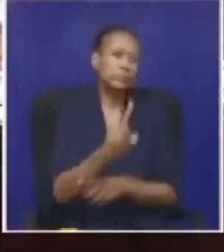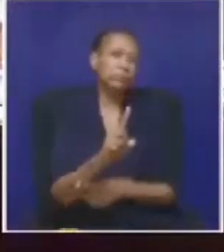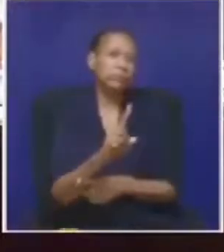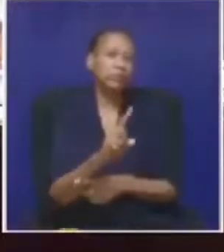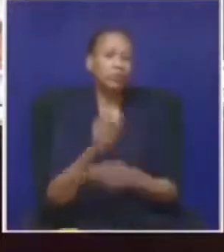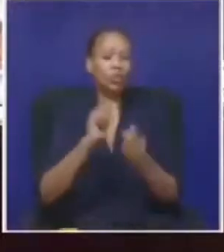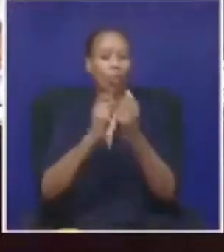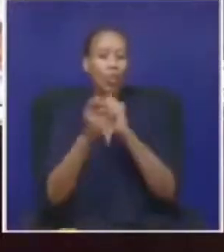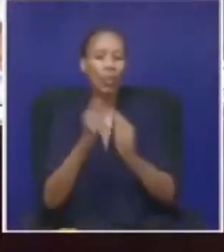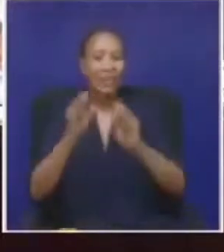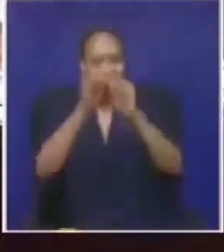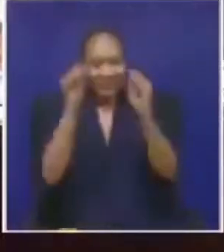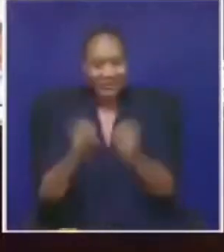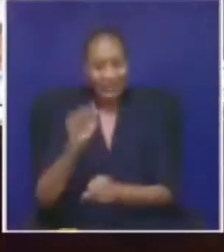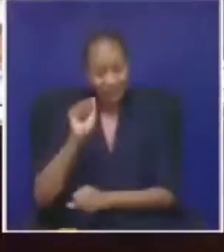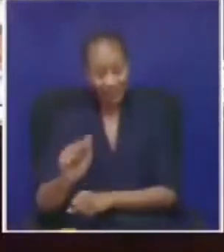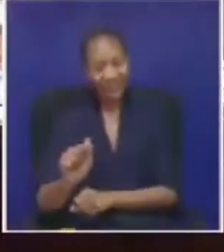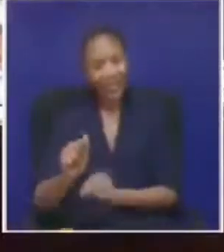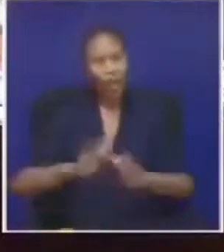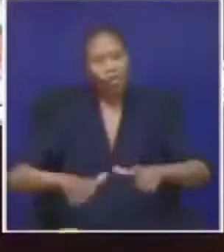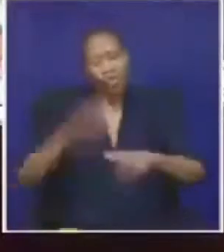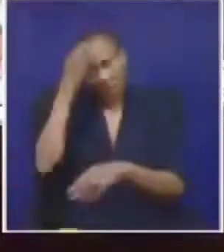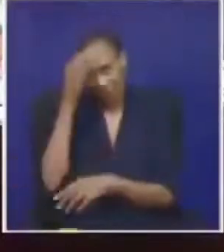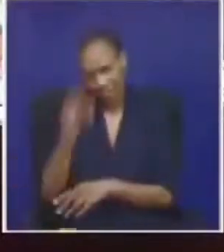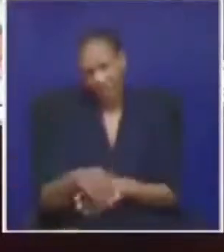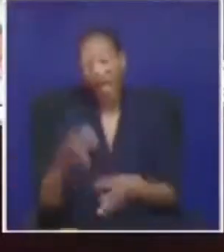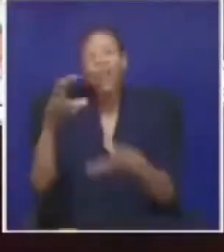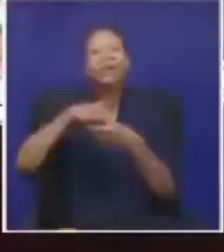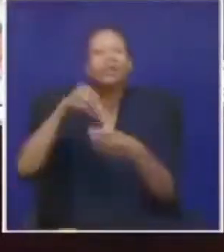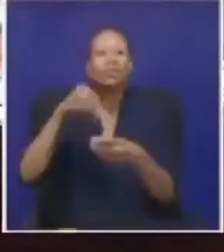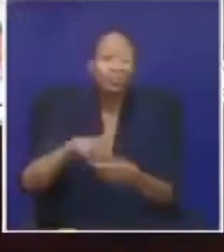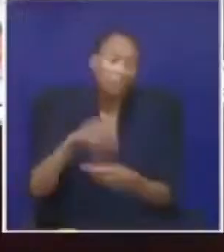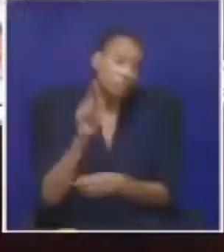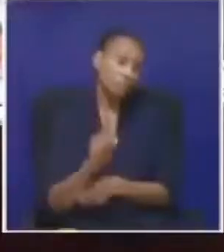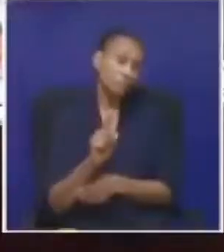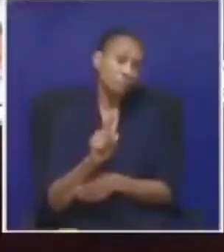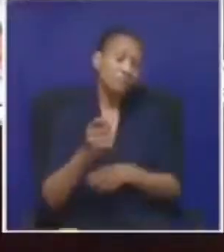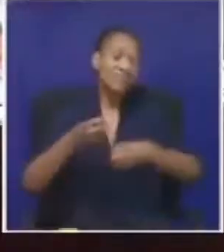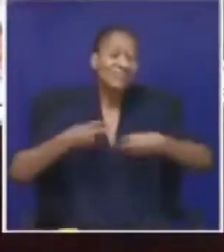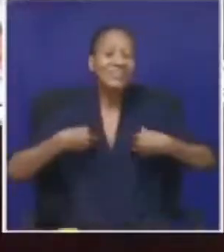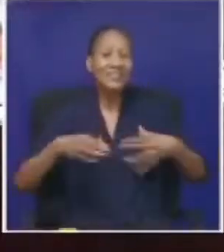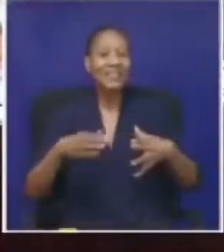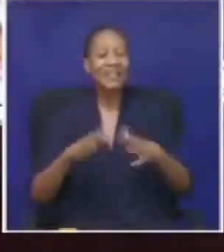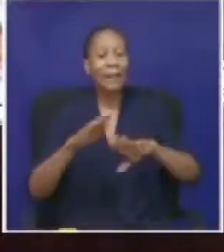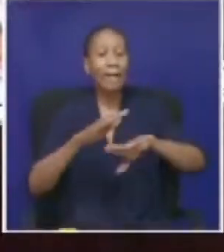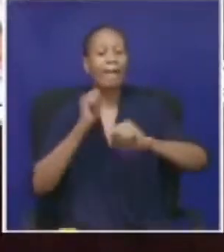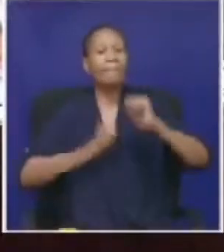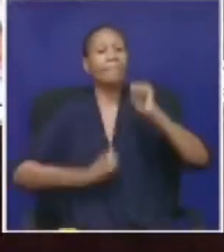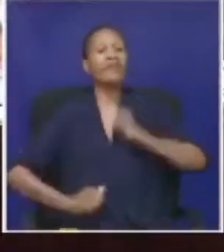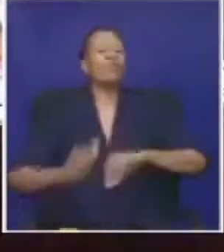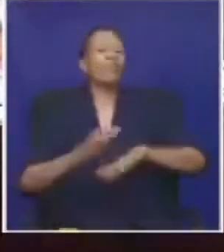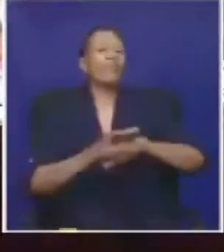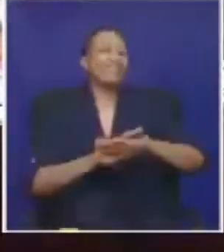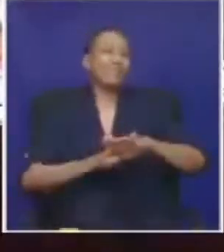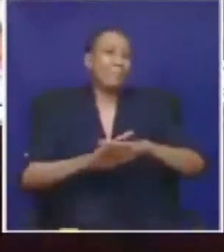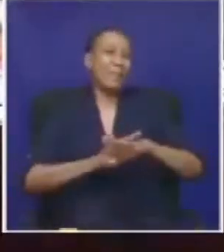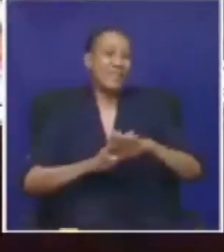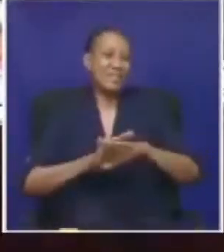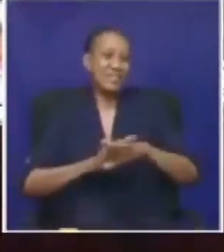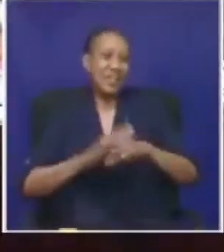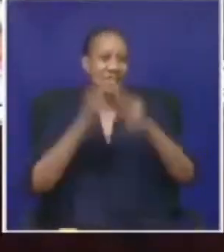local government system, including the introduction of a performance-based financing